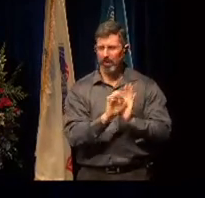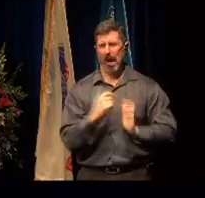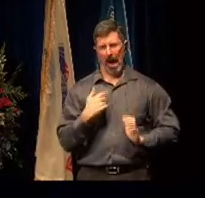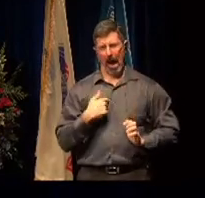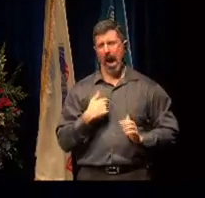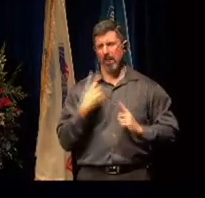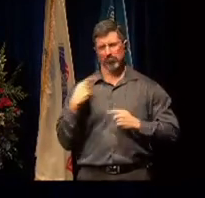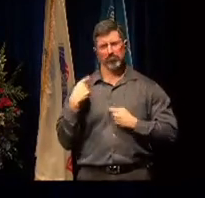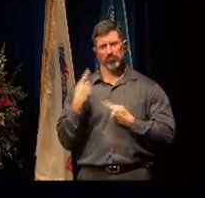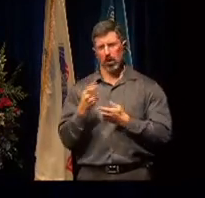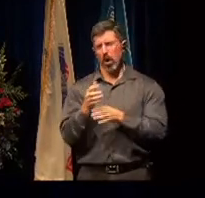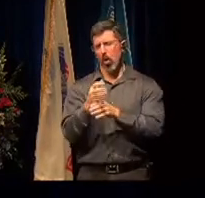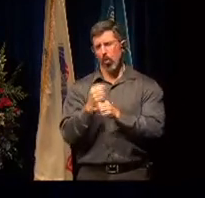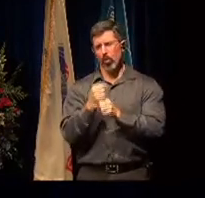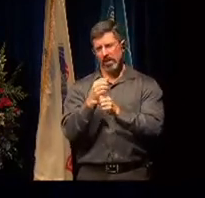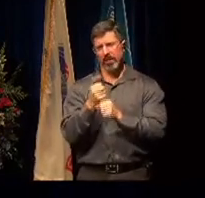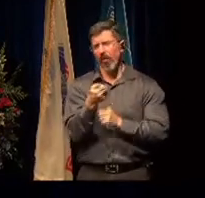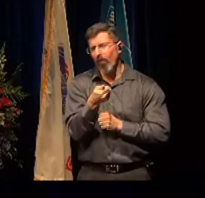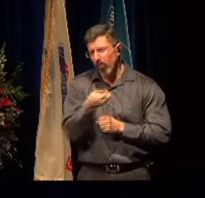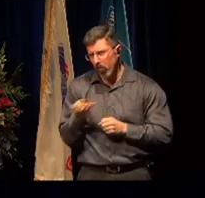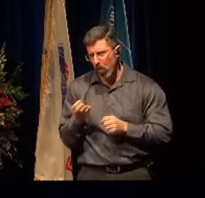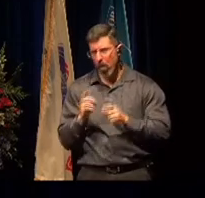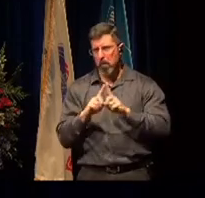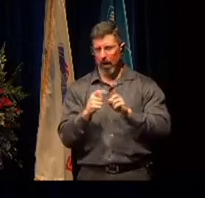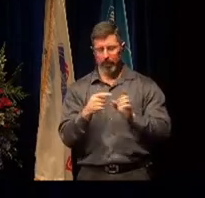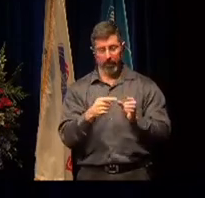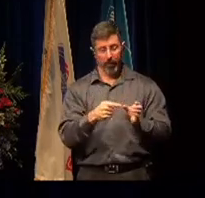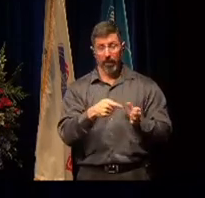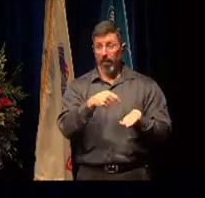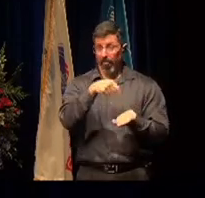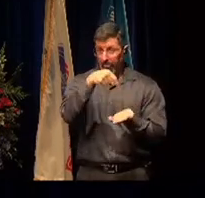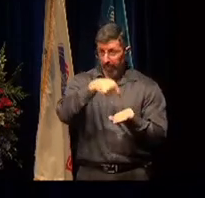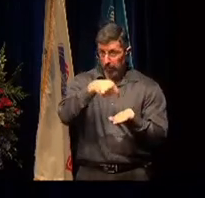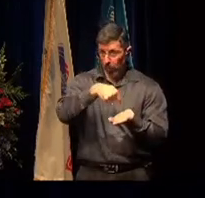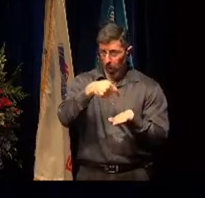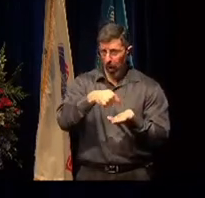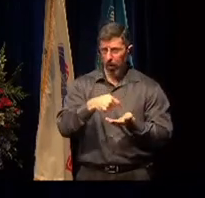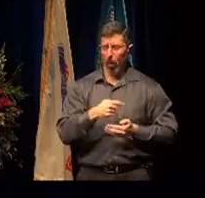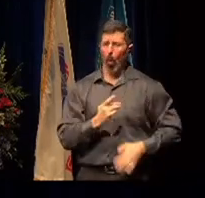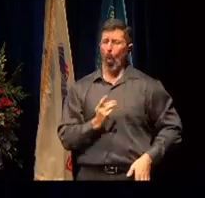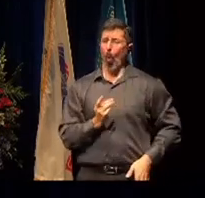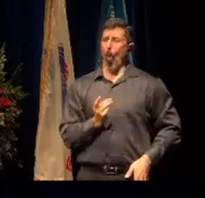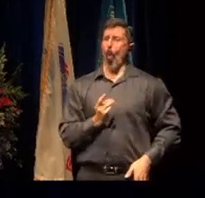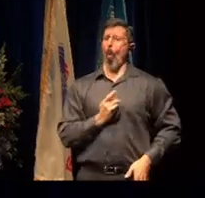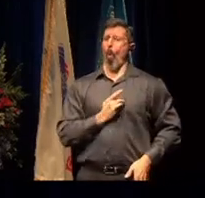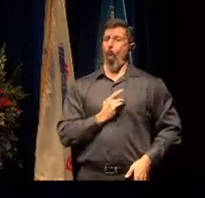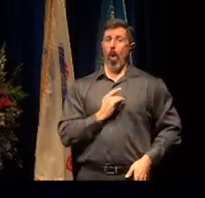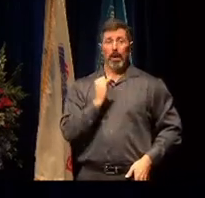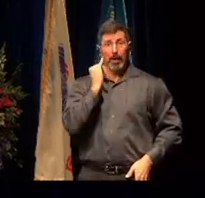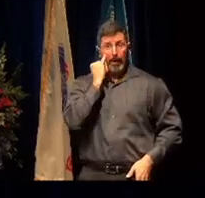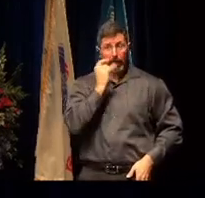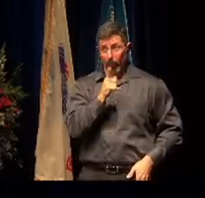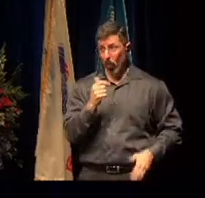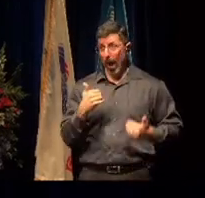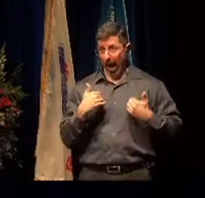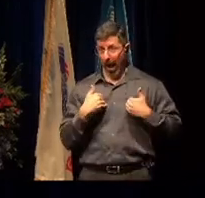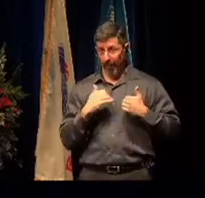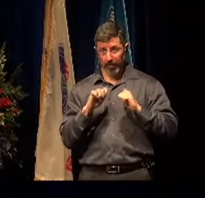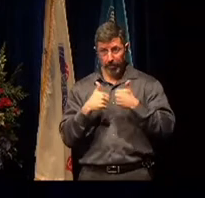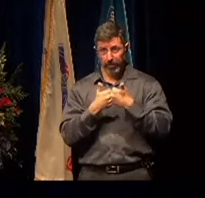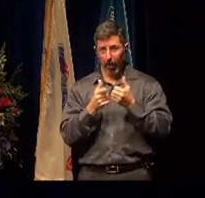years, but this one was particularly meaningful to me. Others who have this, I think, probably feel the same